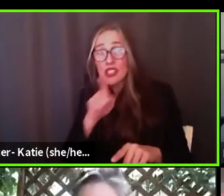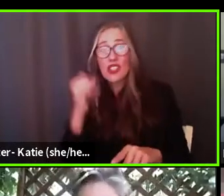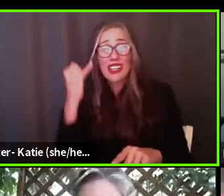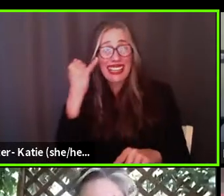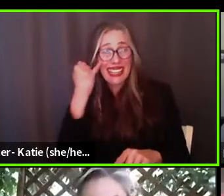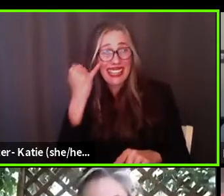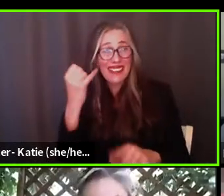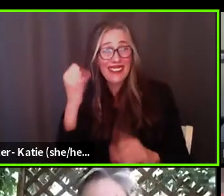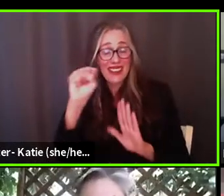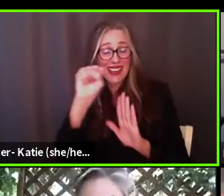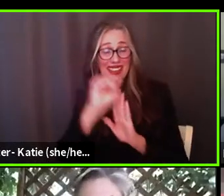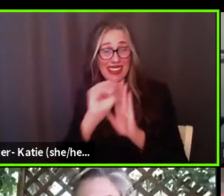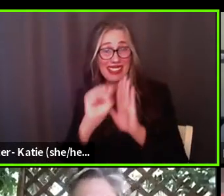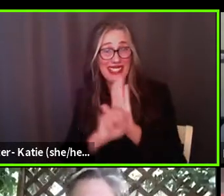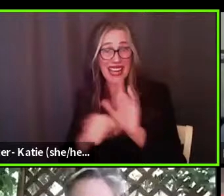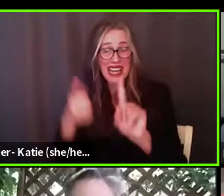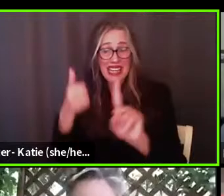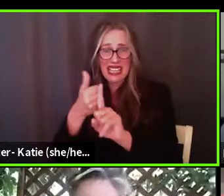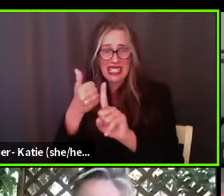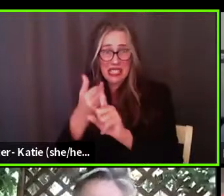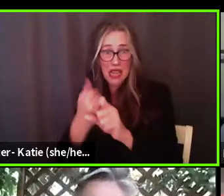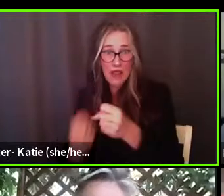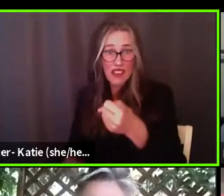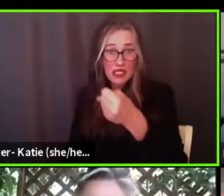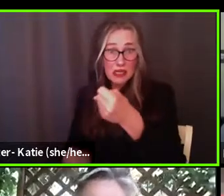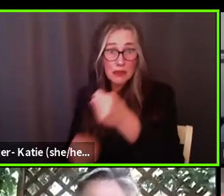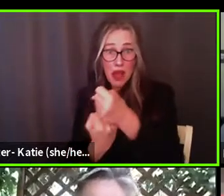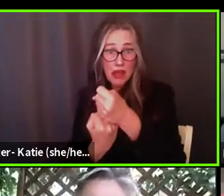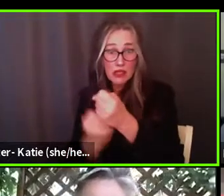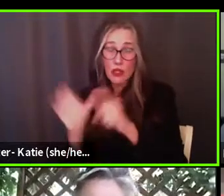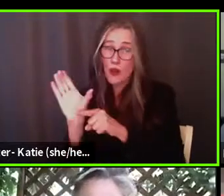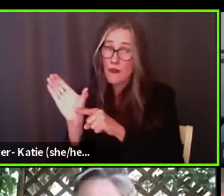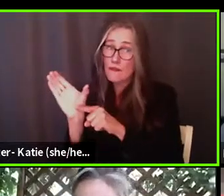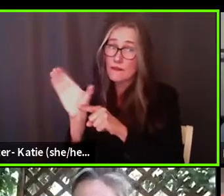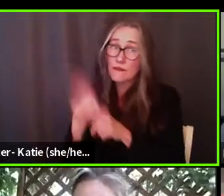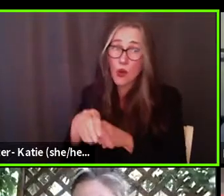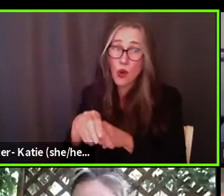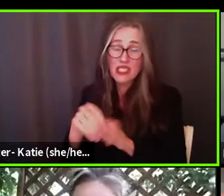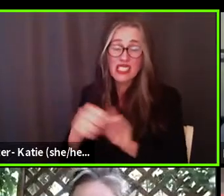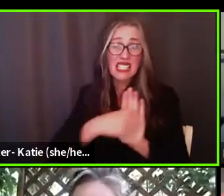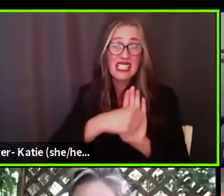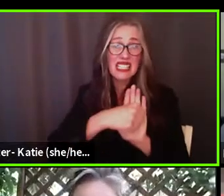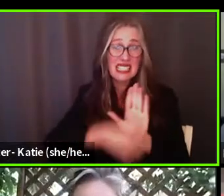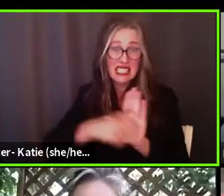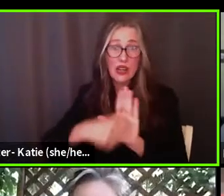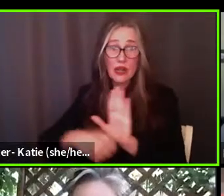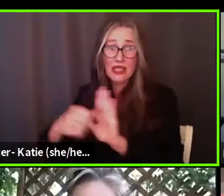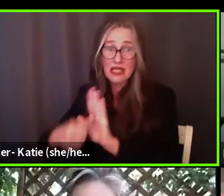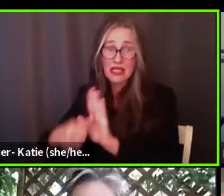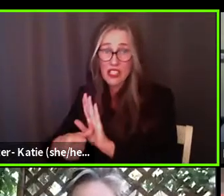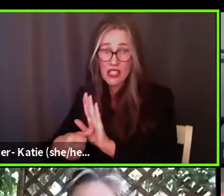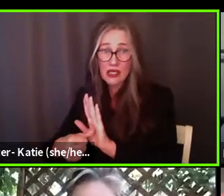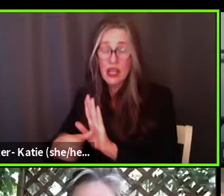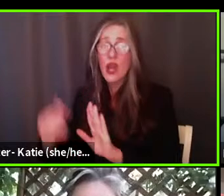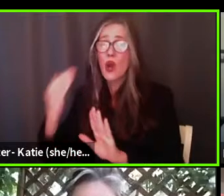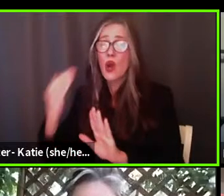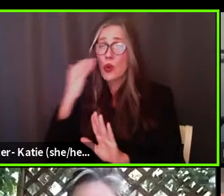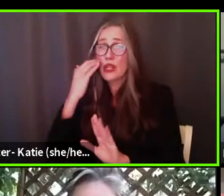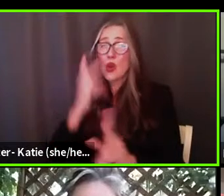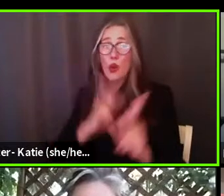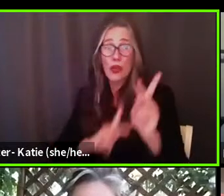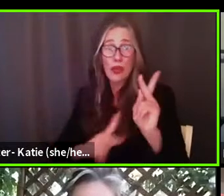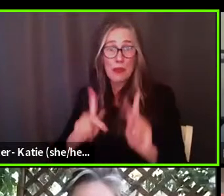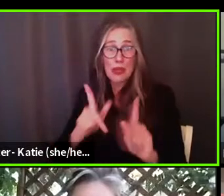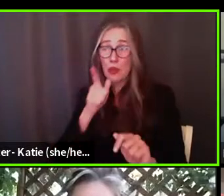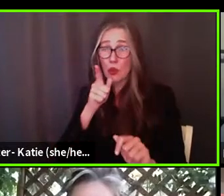sterilizations we know for example that they're the the number of sterilization survivors in federal